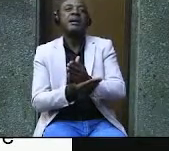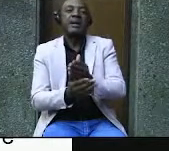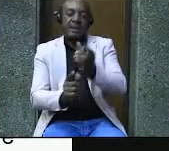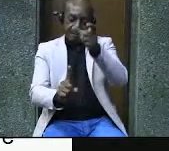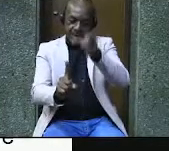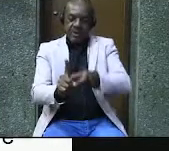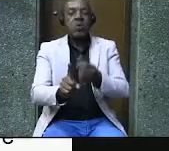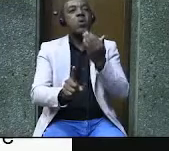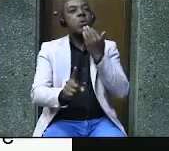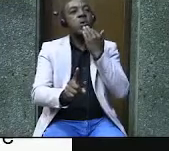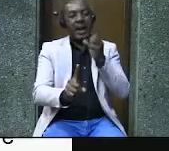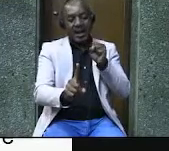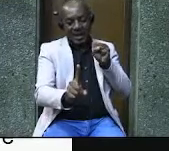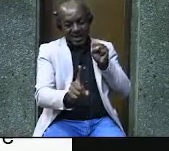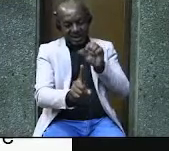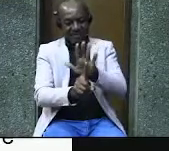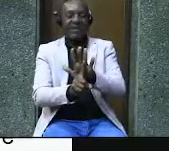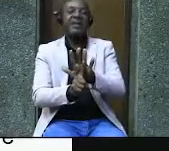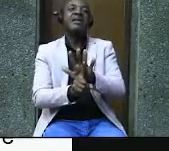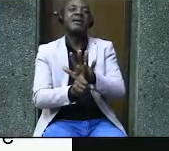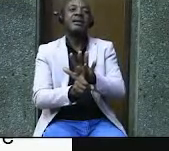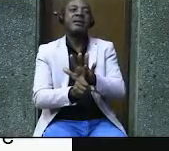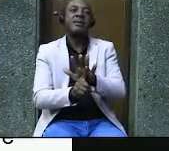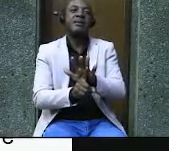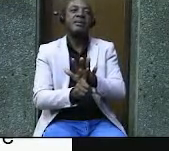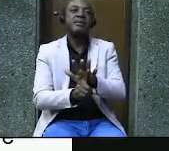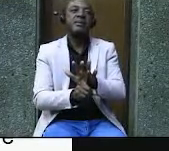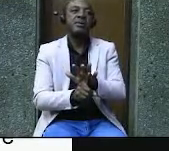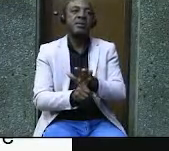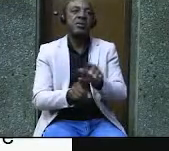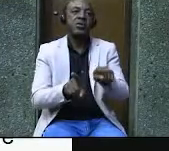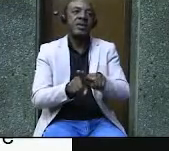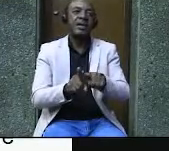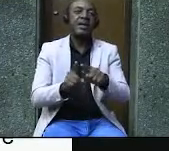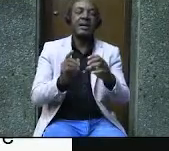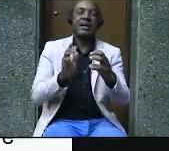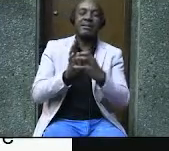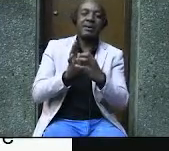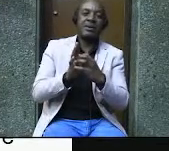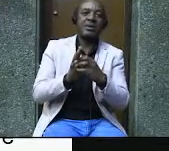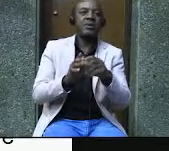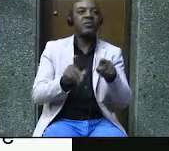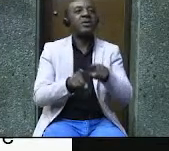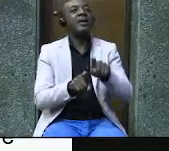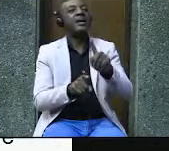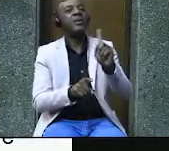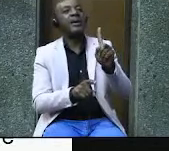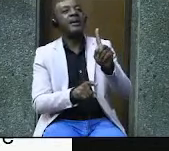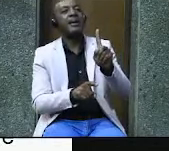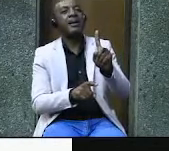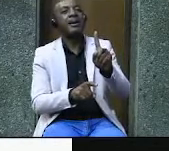those mortgages, for instance, like banks and so on, would also be